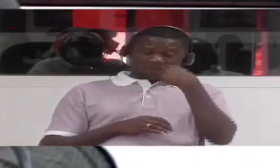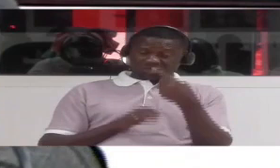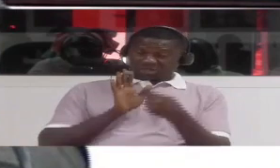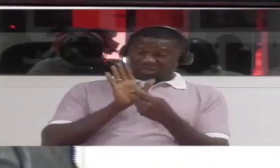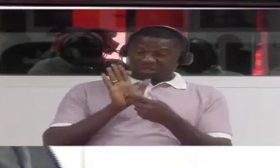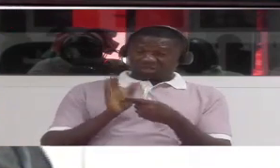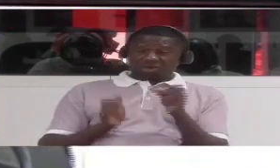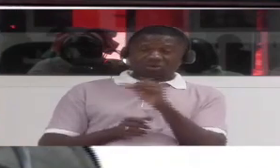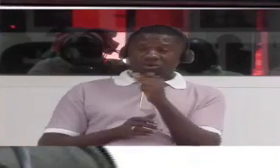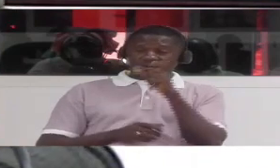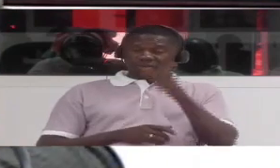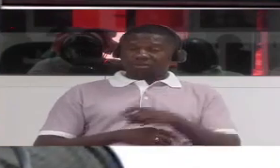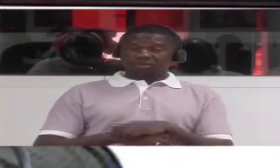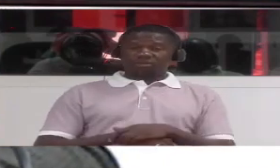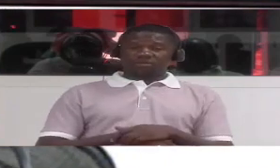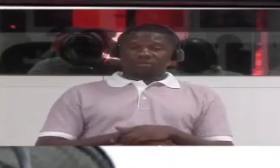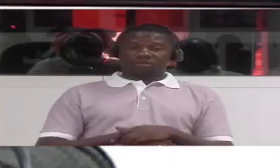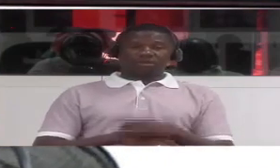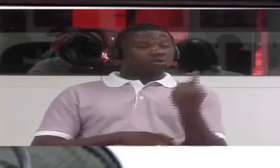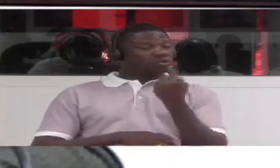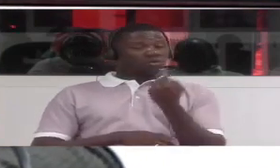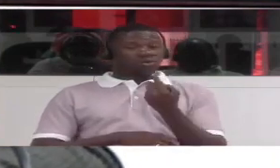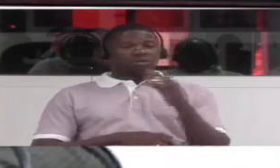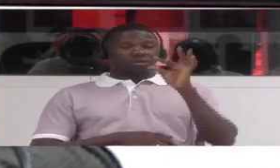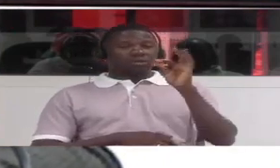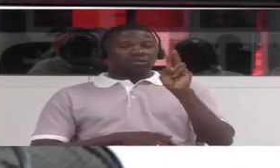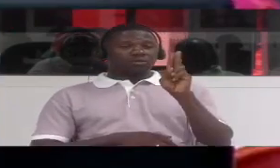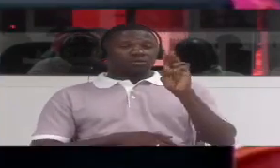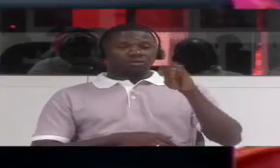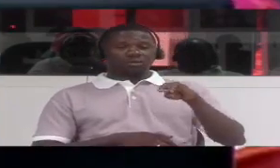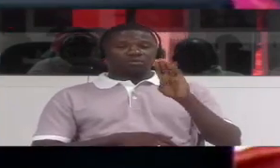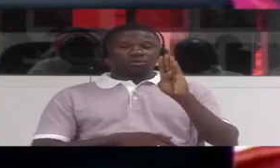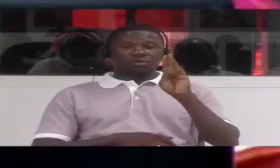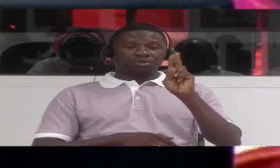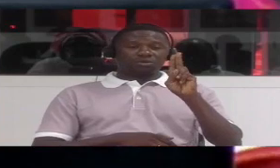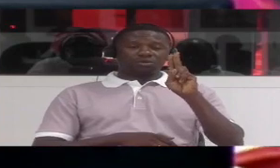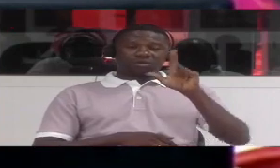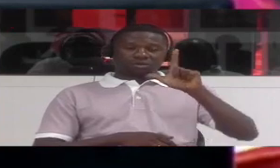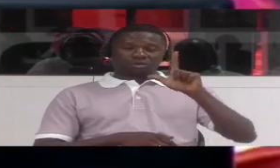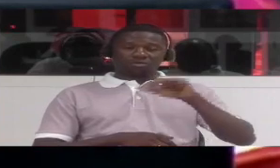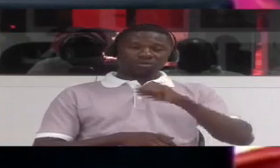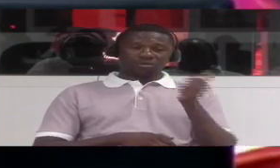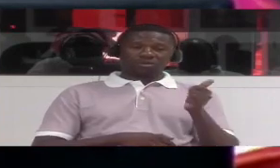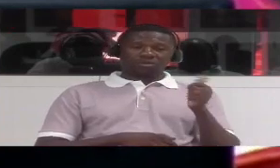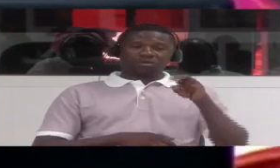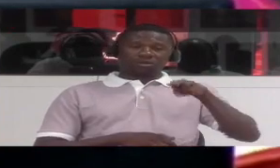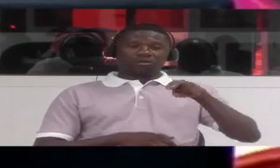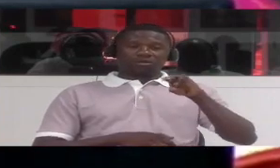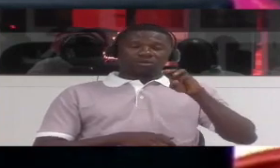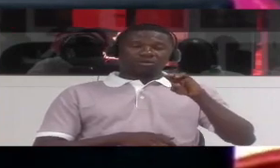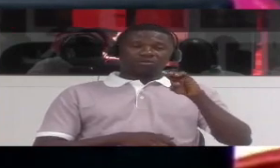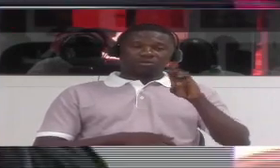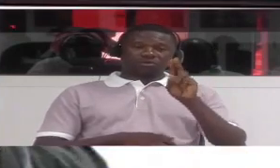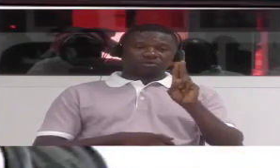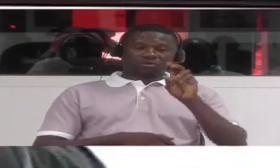Malia Mungu, that's Musa Jamme. But the rest, I didn't know them. How were the eight individuals dressed? Could you tell? They were not in uniform. Only Malia Mungu